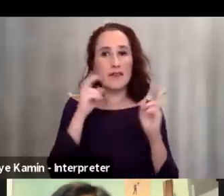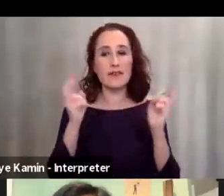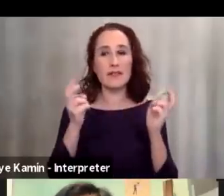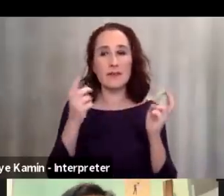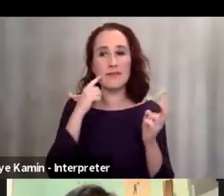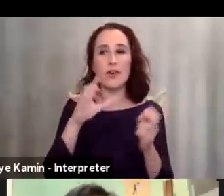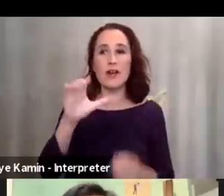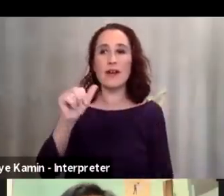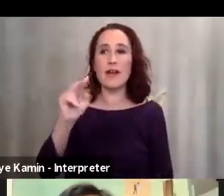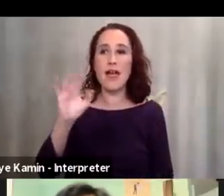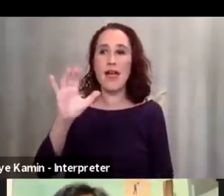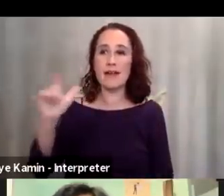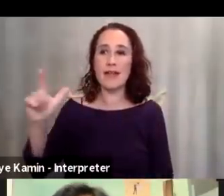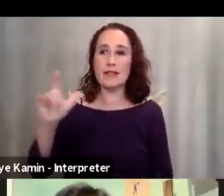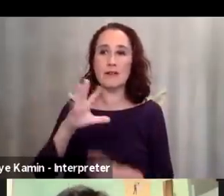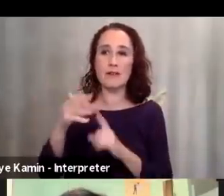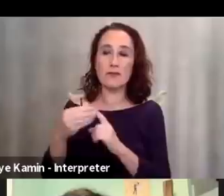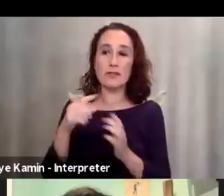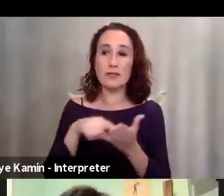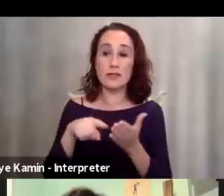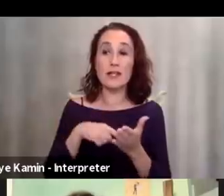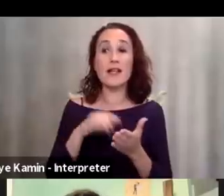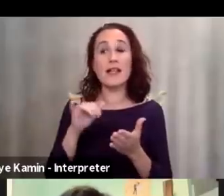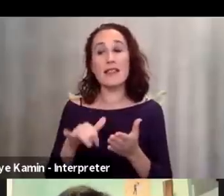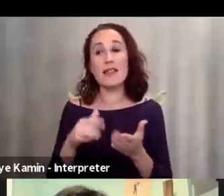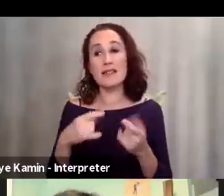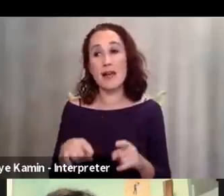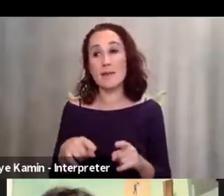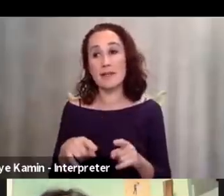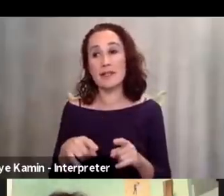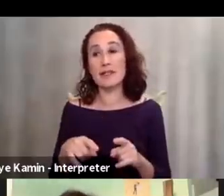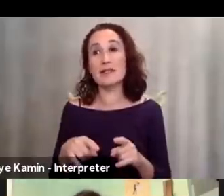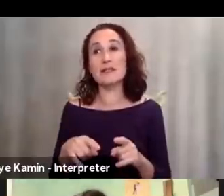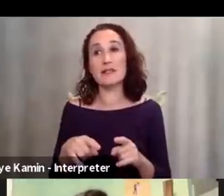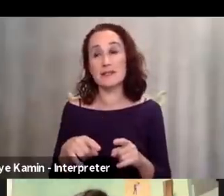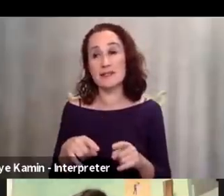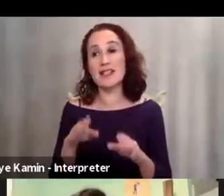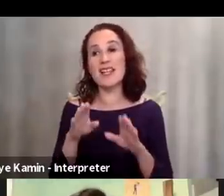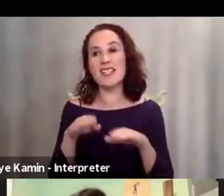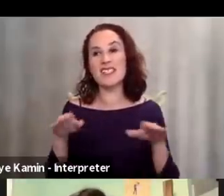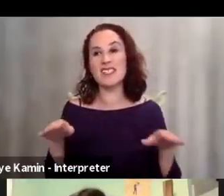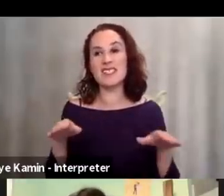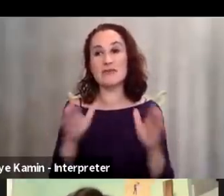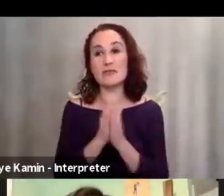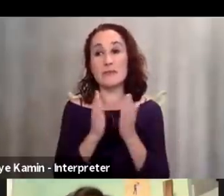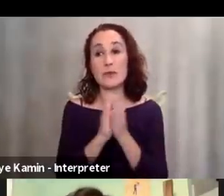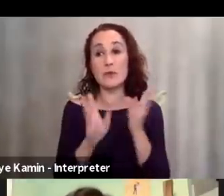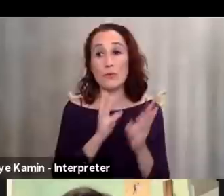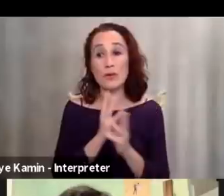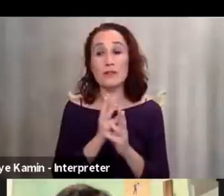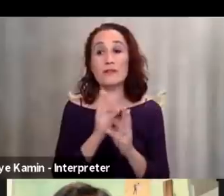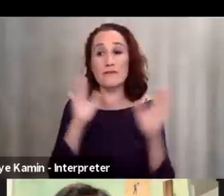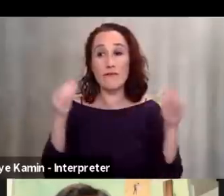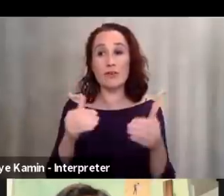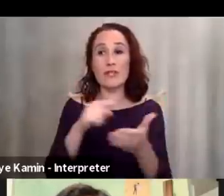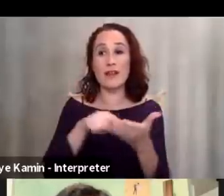cancel culture, because I know that is something in the children's literature world that is really being talked about. And